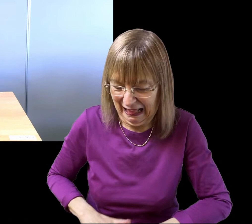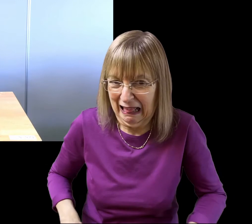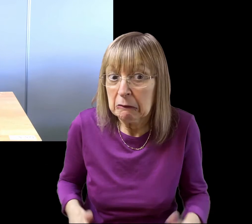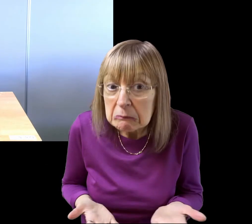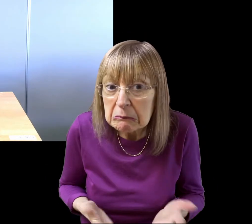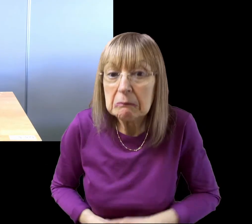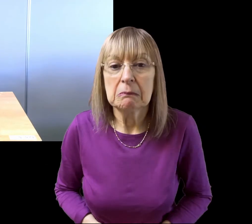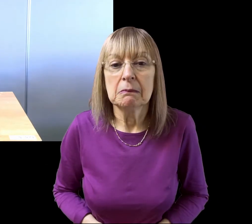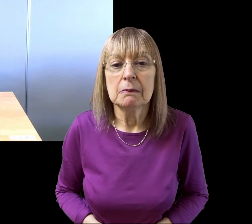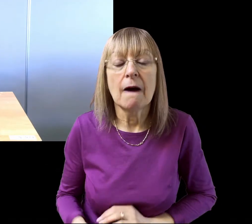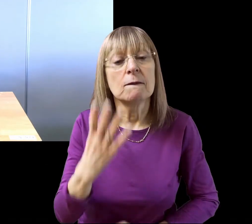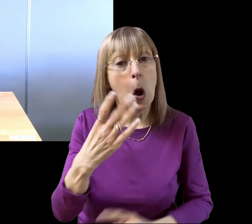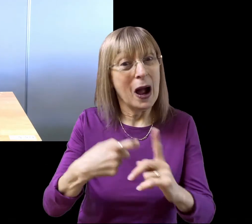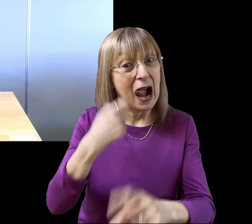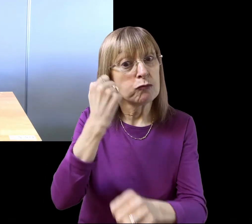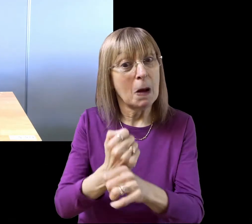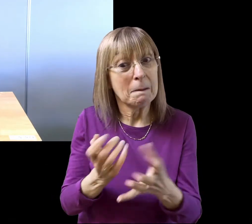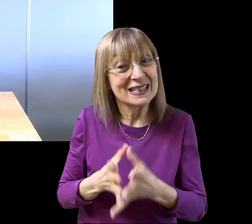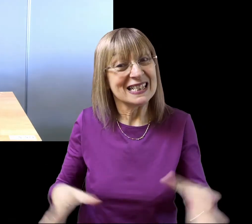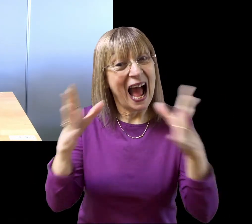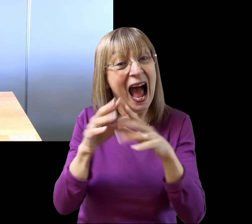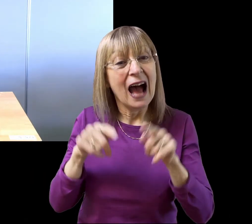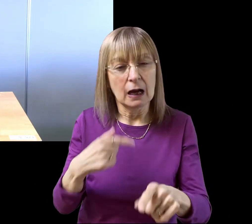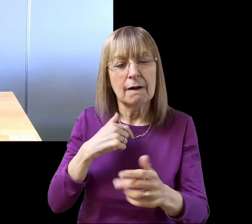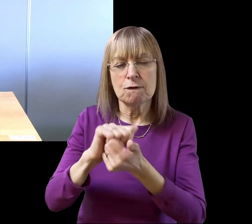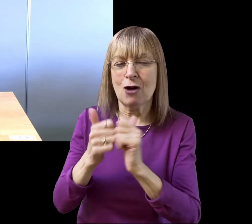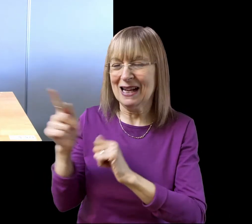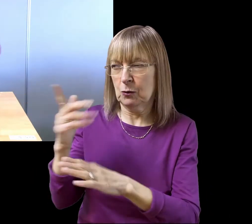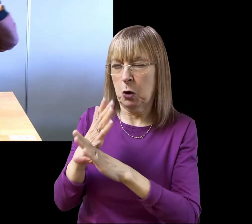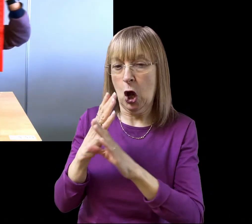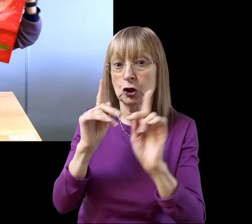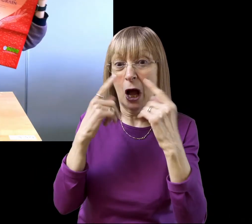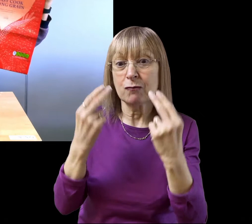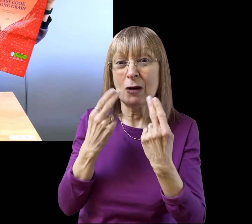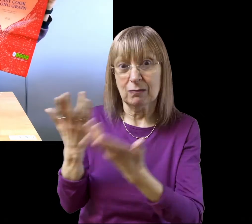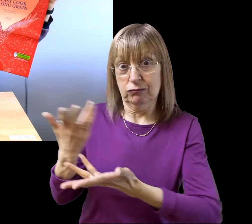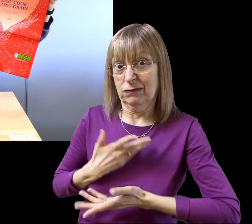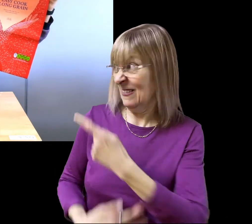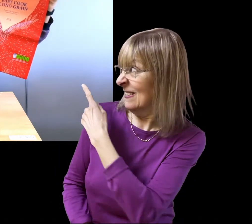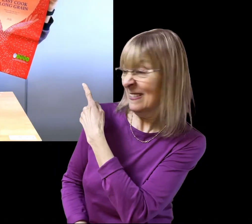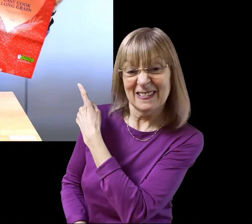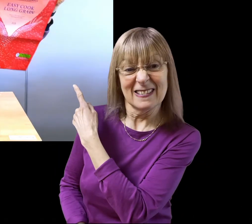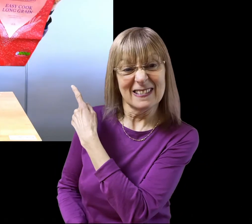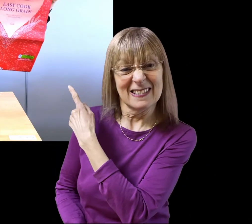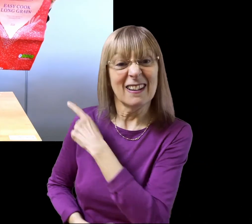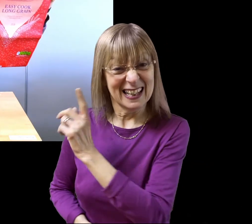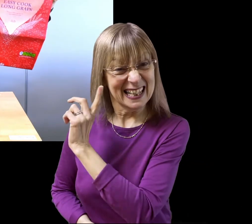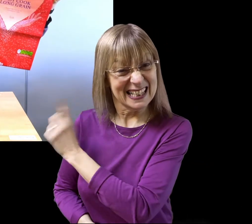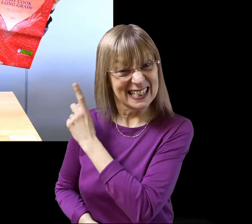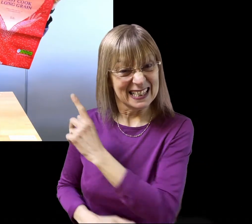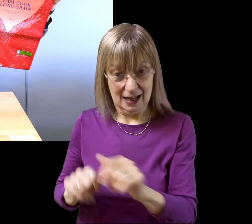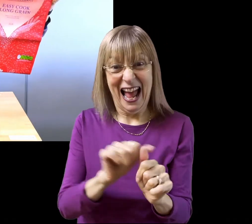then after the 4 kilogram sack, well, my good friend that works in a Chinese restaurant says that they go to